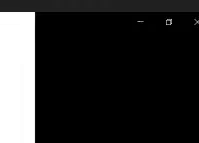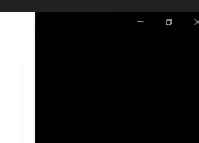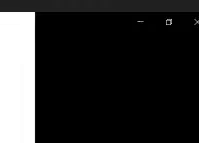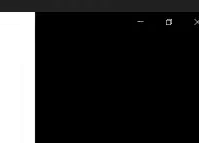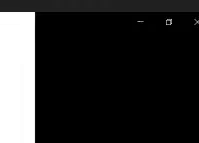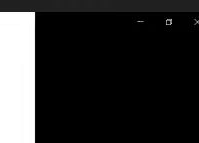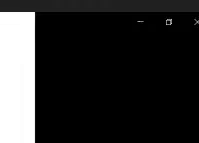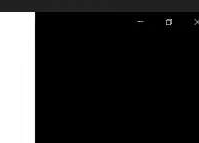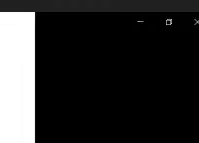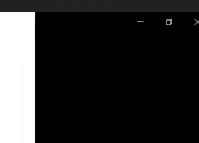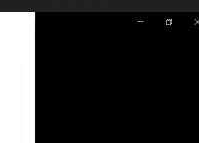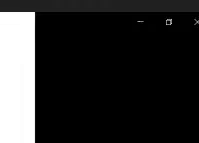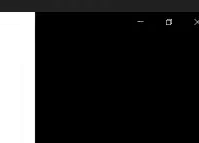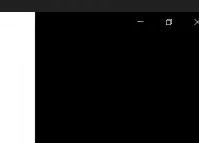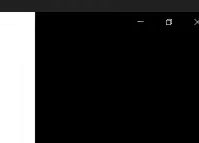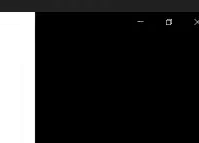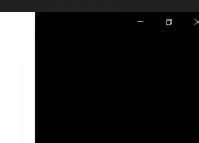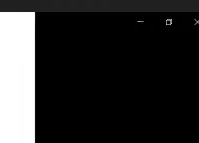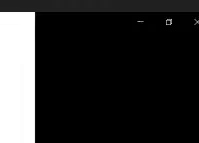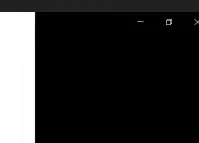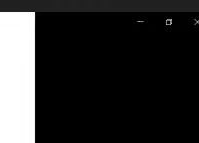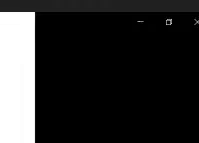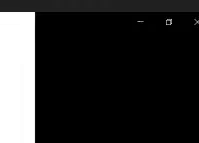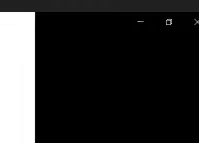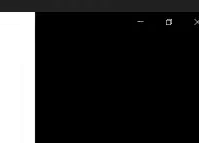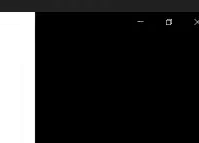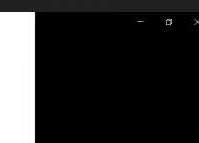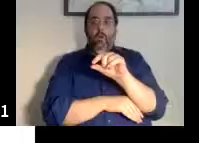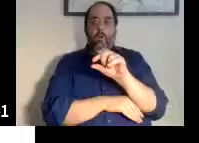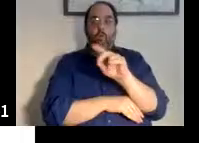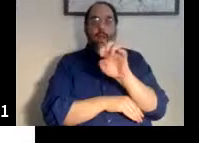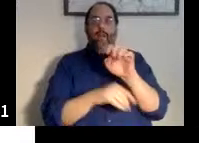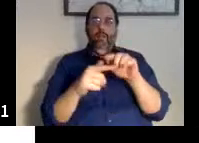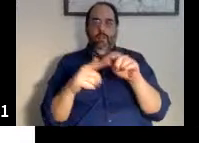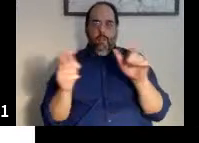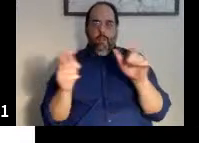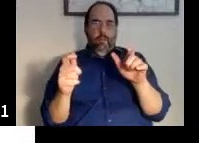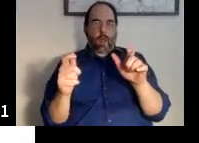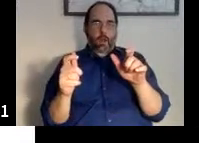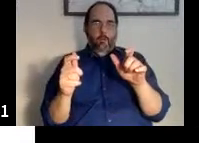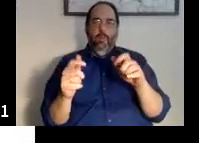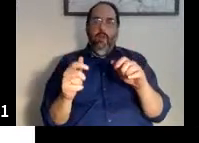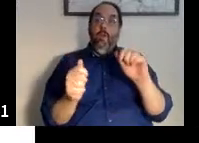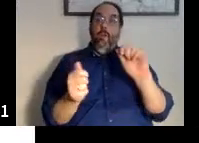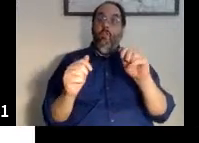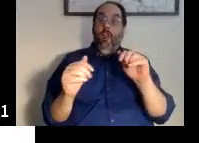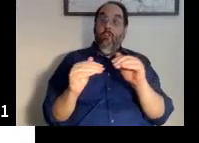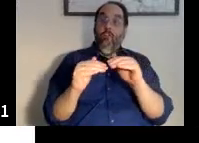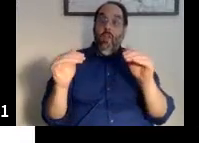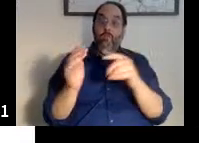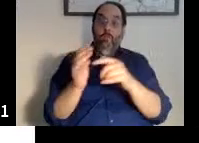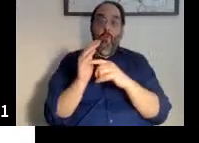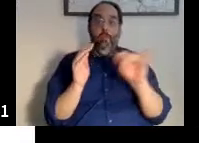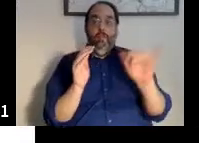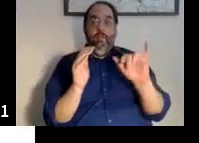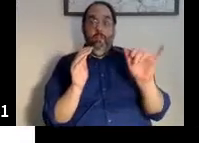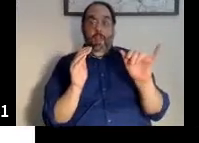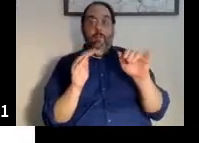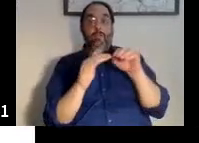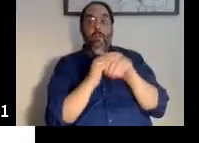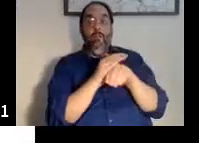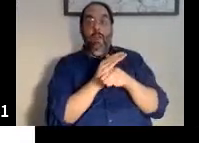maybe a tree grate, things like that along your routes. Change in level requirement, is that same as an accessible